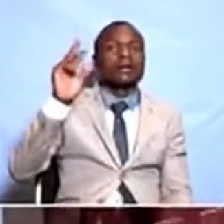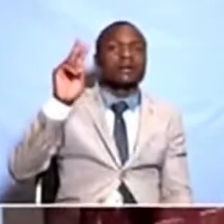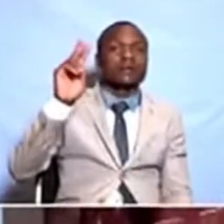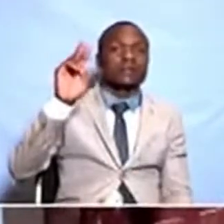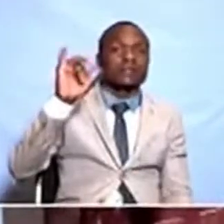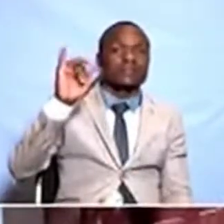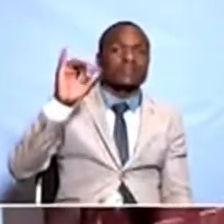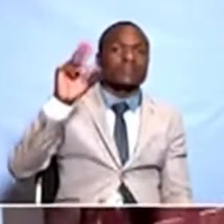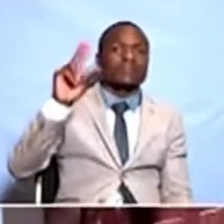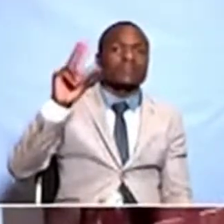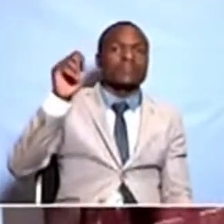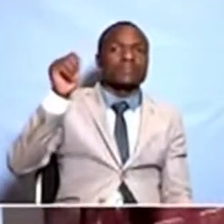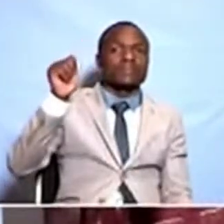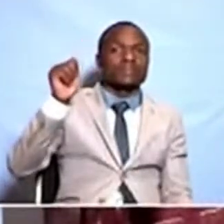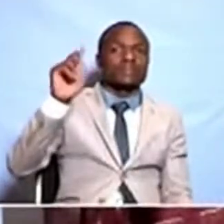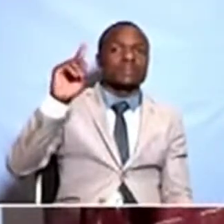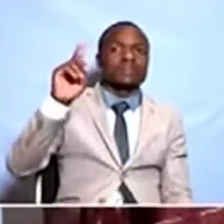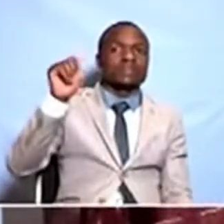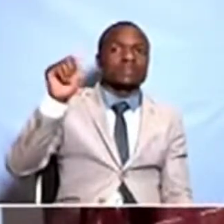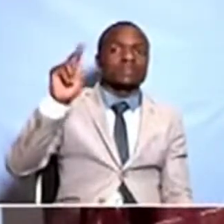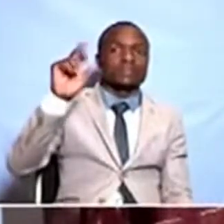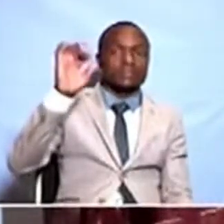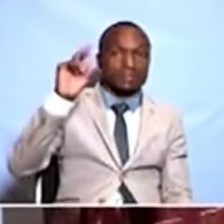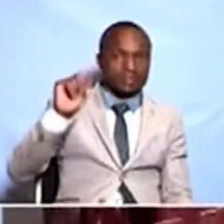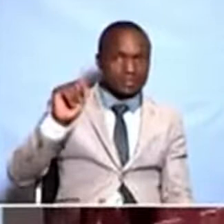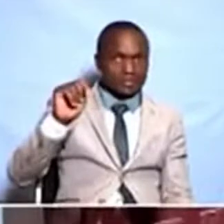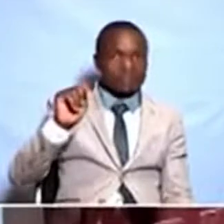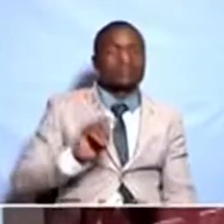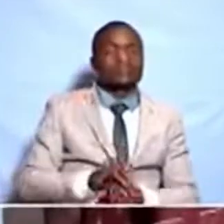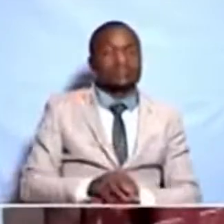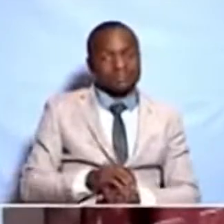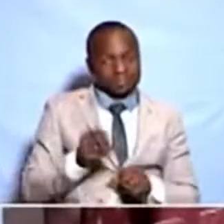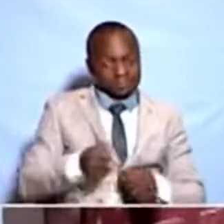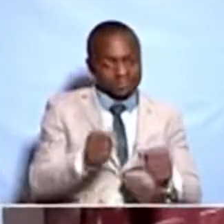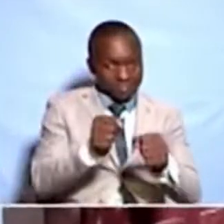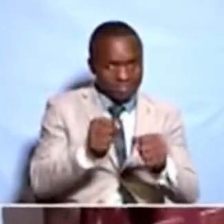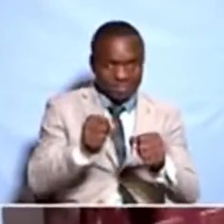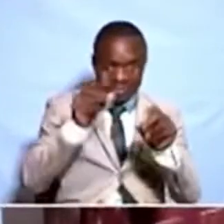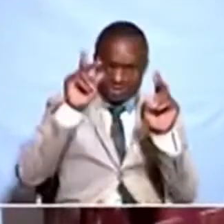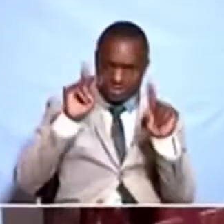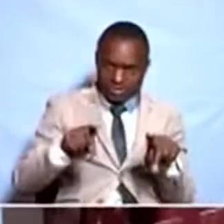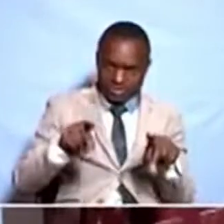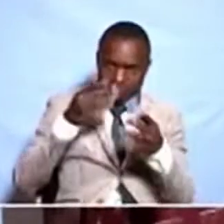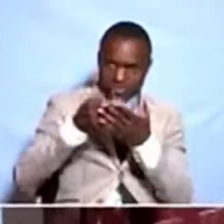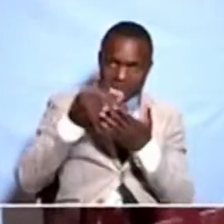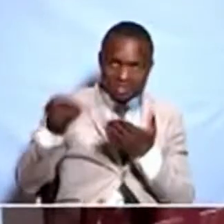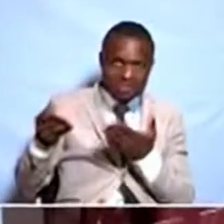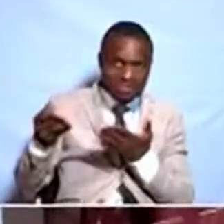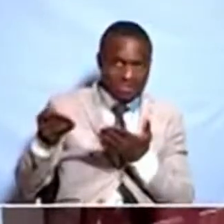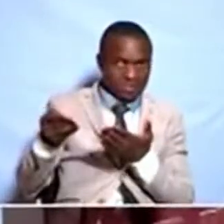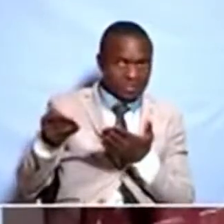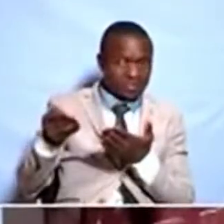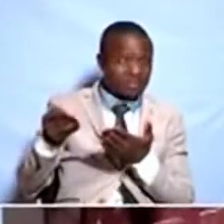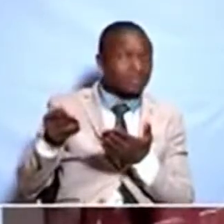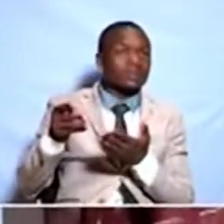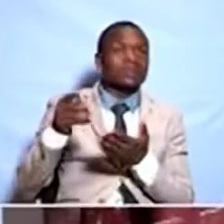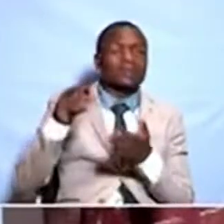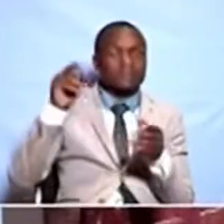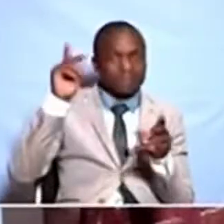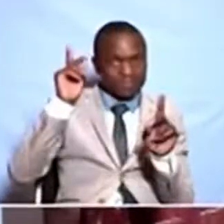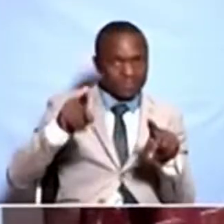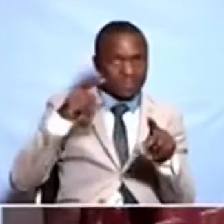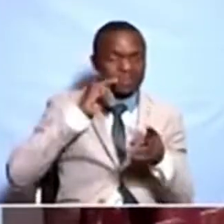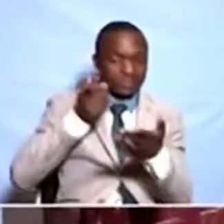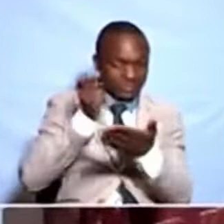the information about that person who is selling the vehicle on our system. So the person who is buying is the one who is supposed to fill in the general